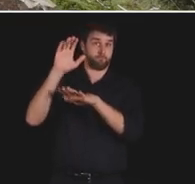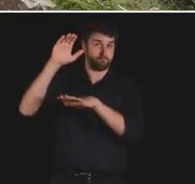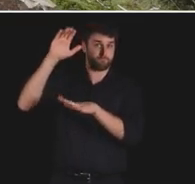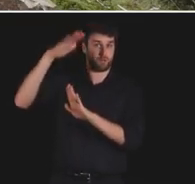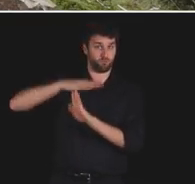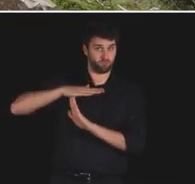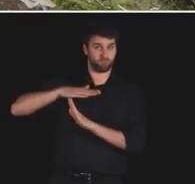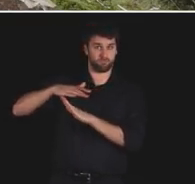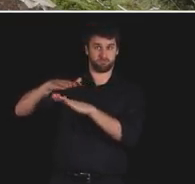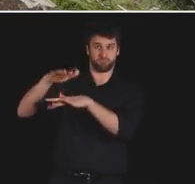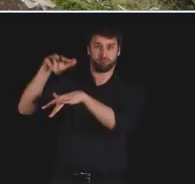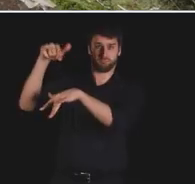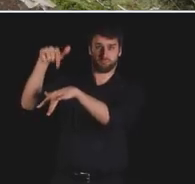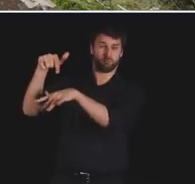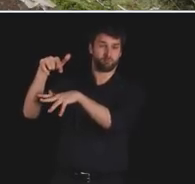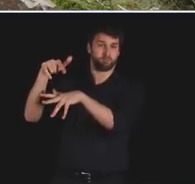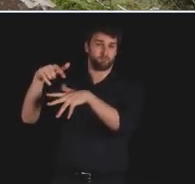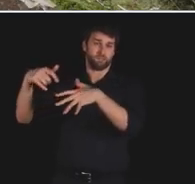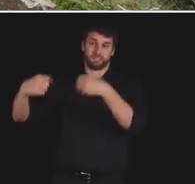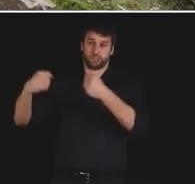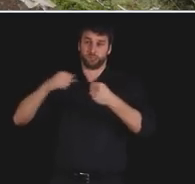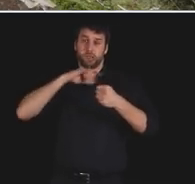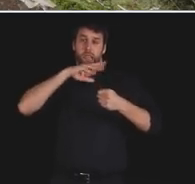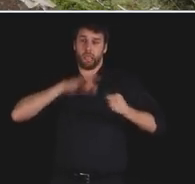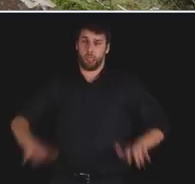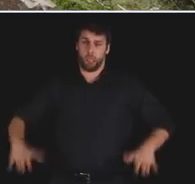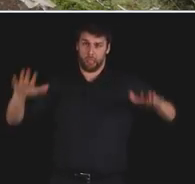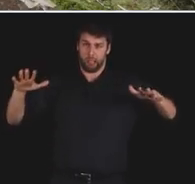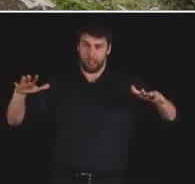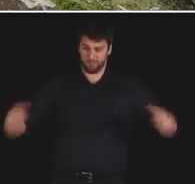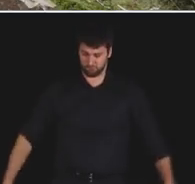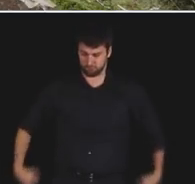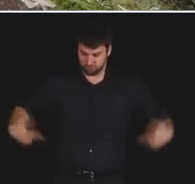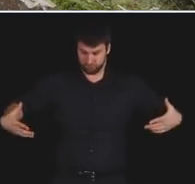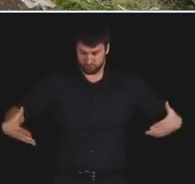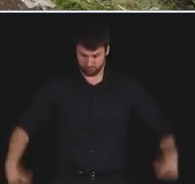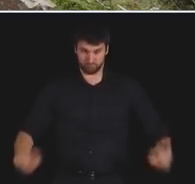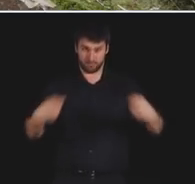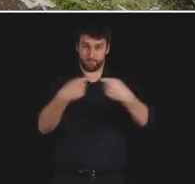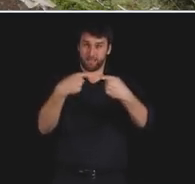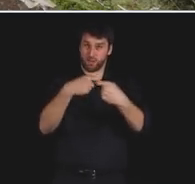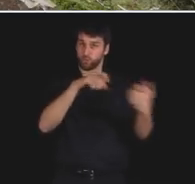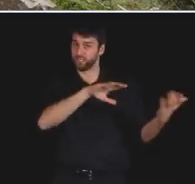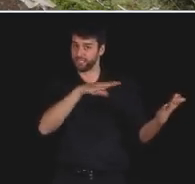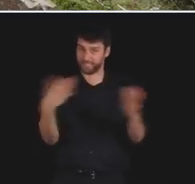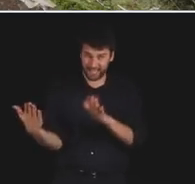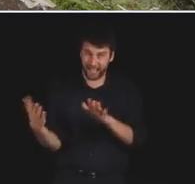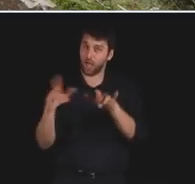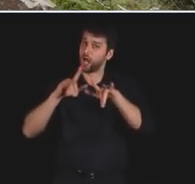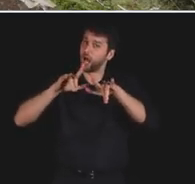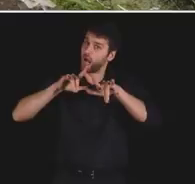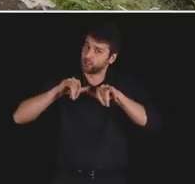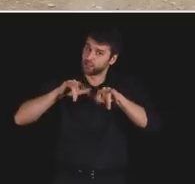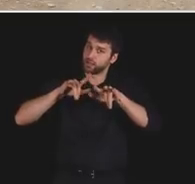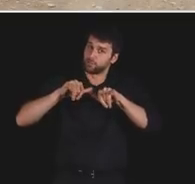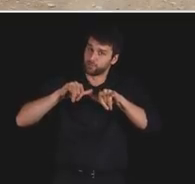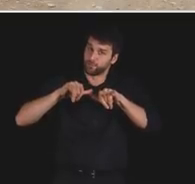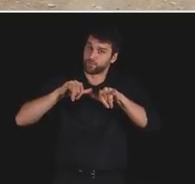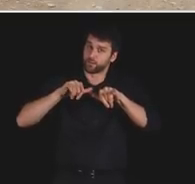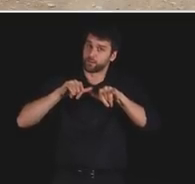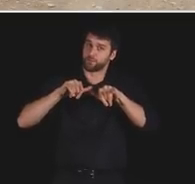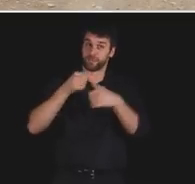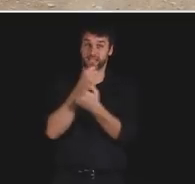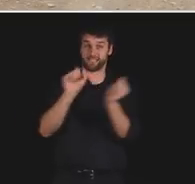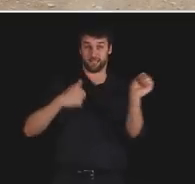in central Peru, stuck in the mud in the ditch with a dead battery and two flat tires simultaneously, and I had to be rescued by